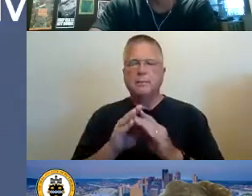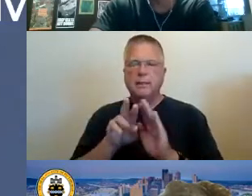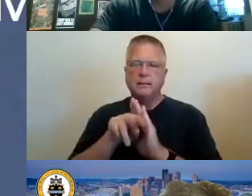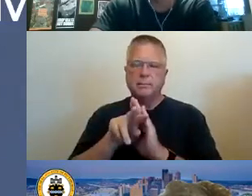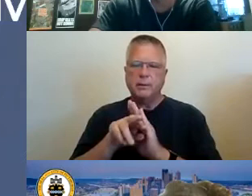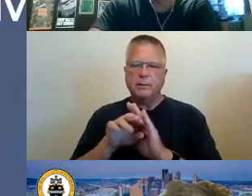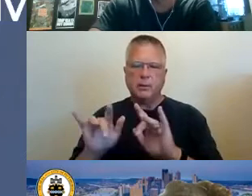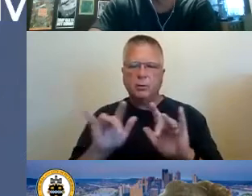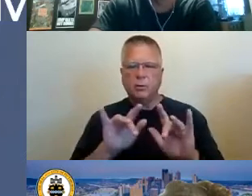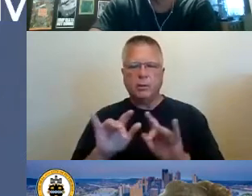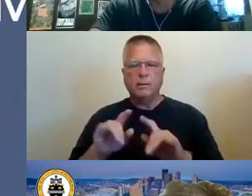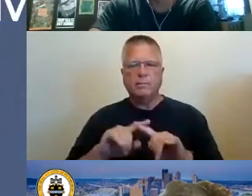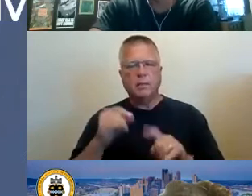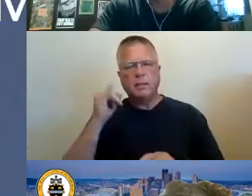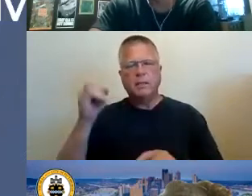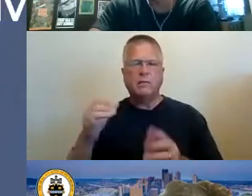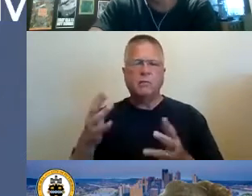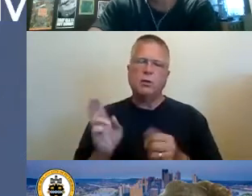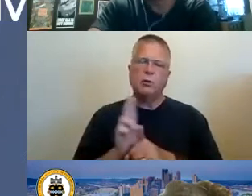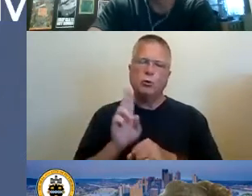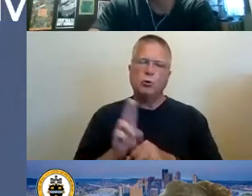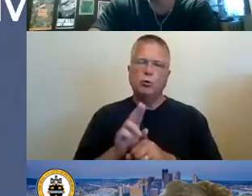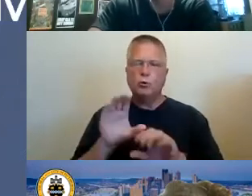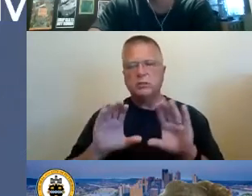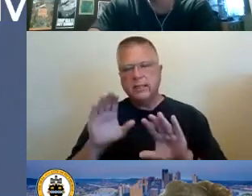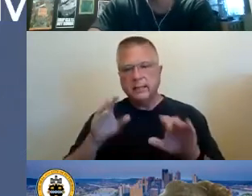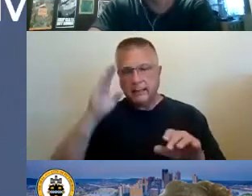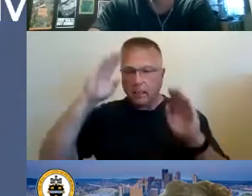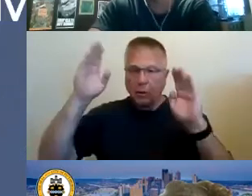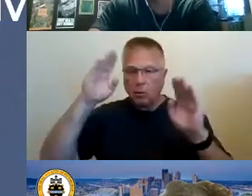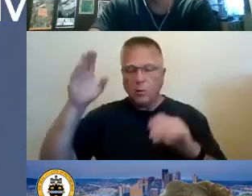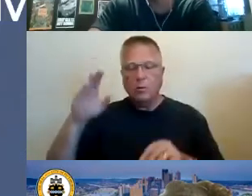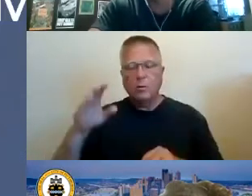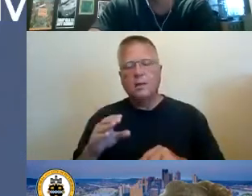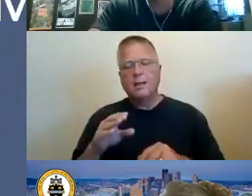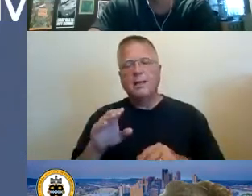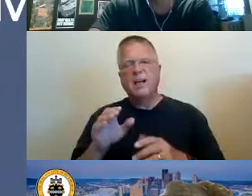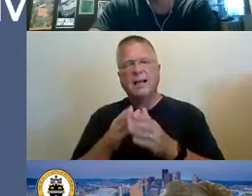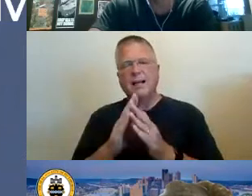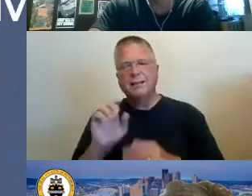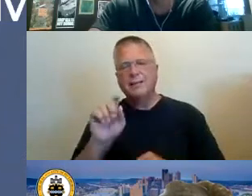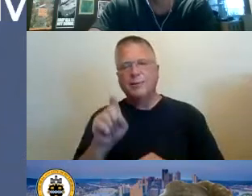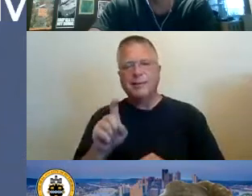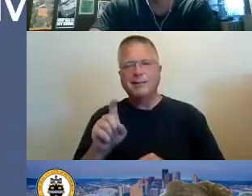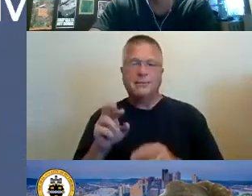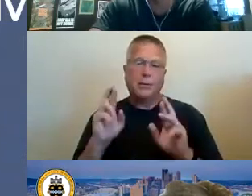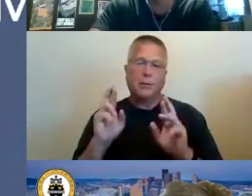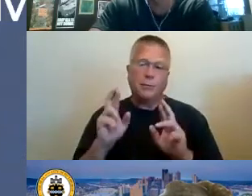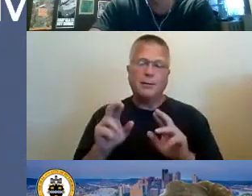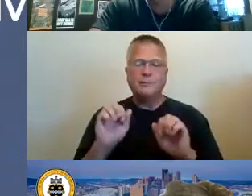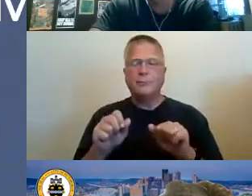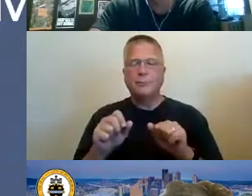in the meantime, if you want to use the chat to say hi, ask your questions that, hopefully we'll be